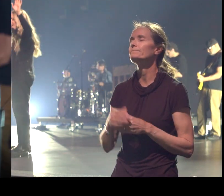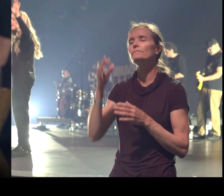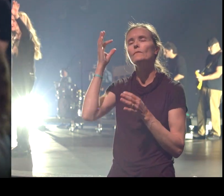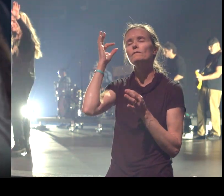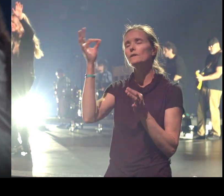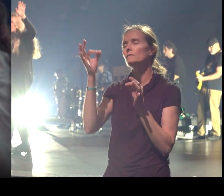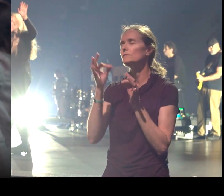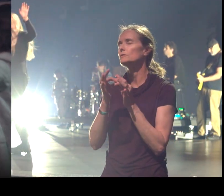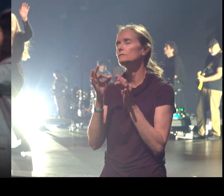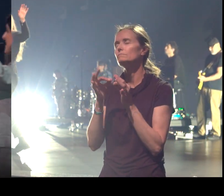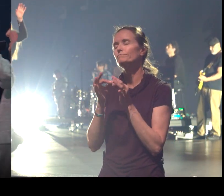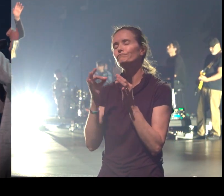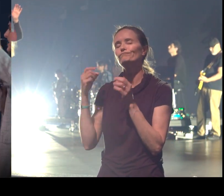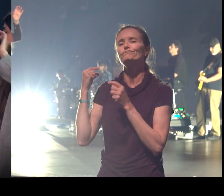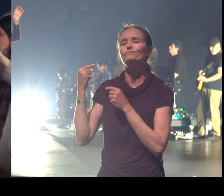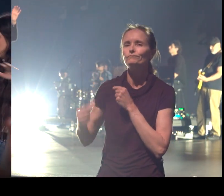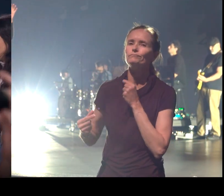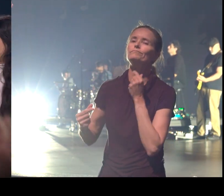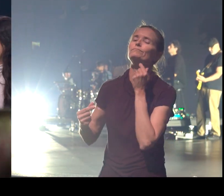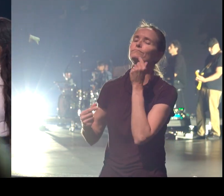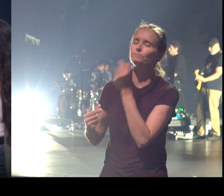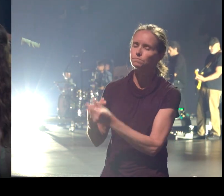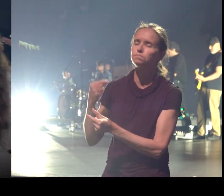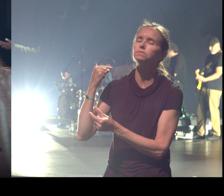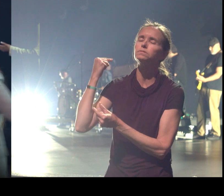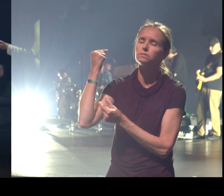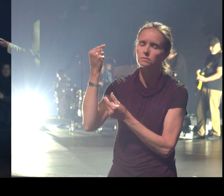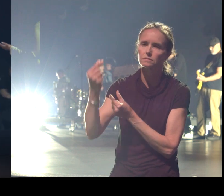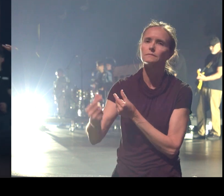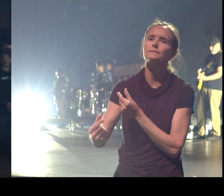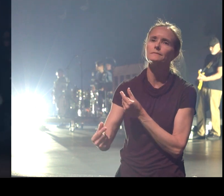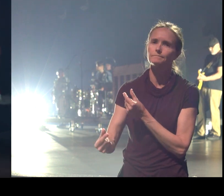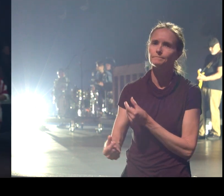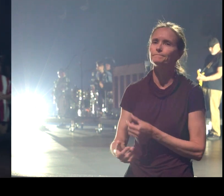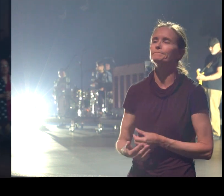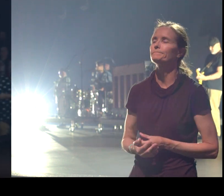That's a promise. He's faithful through the